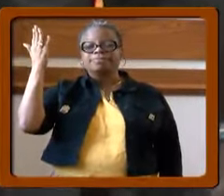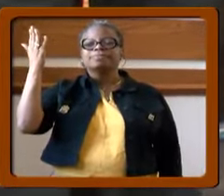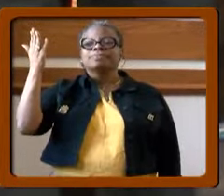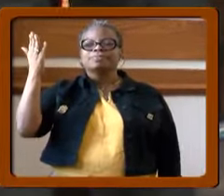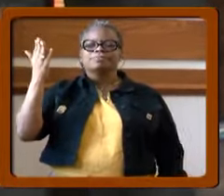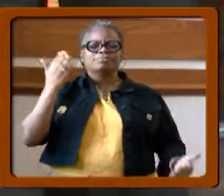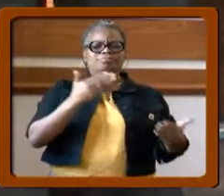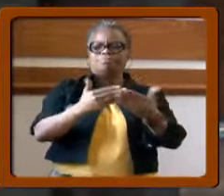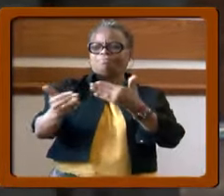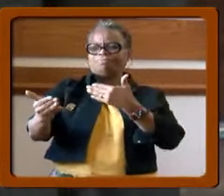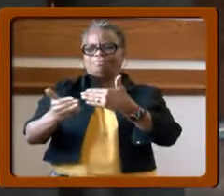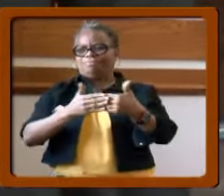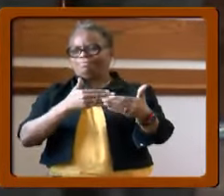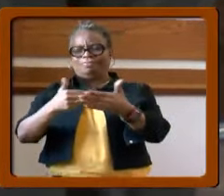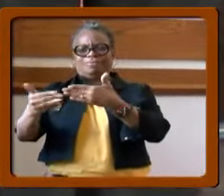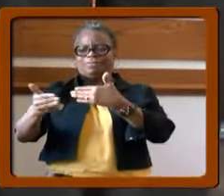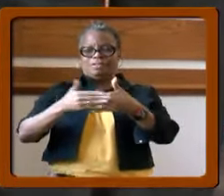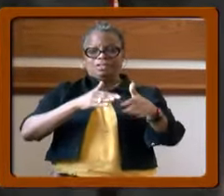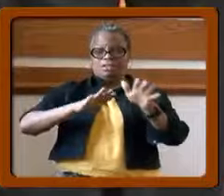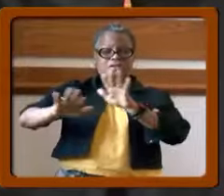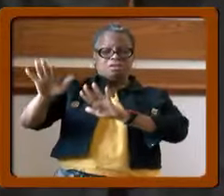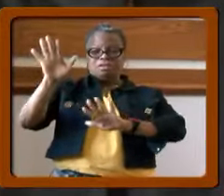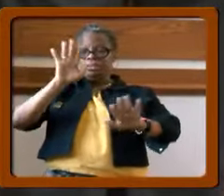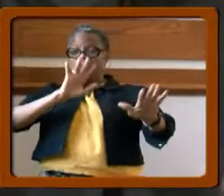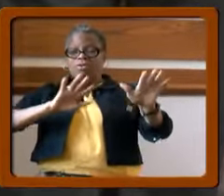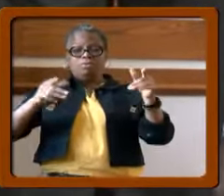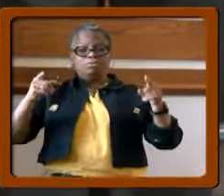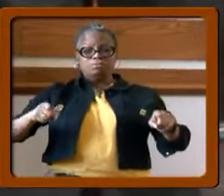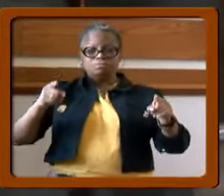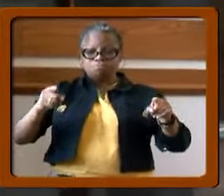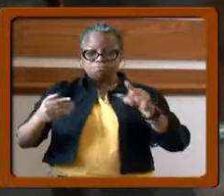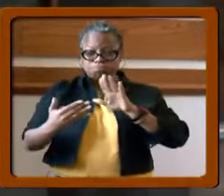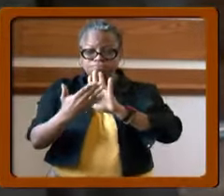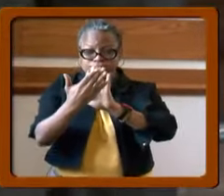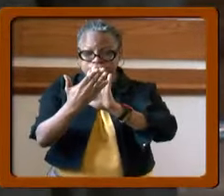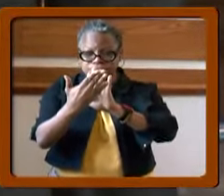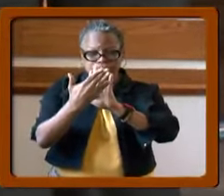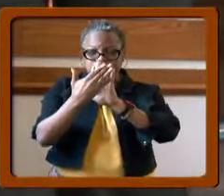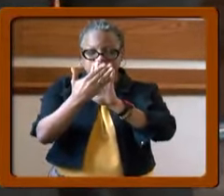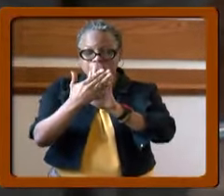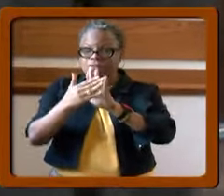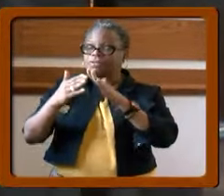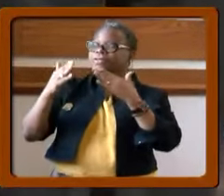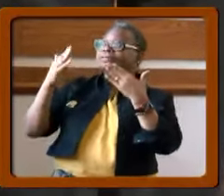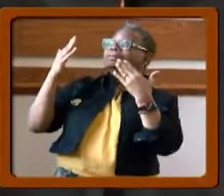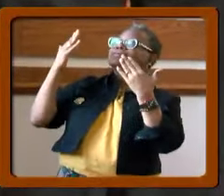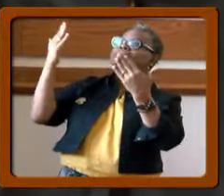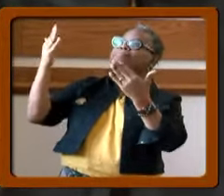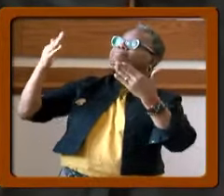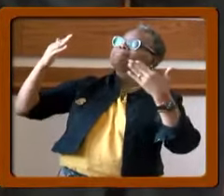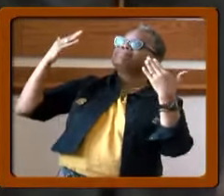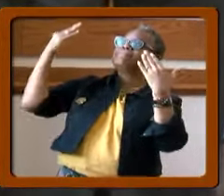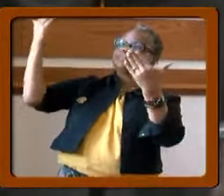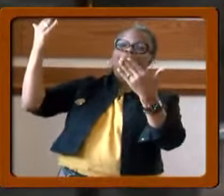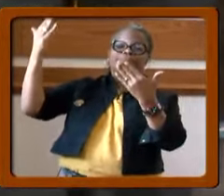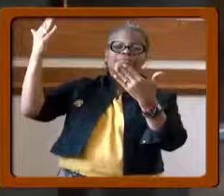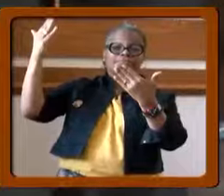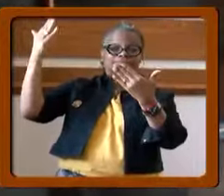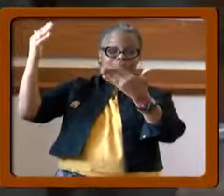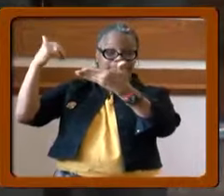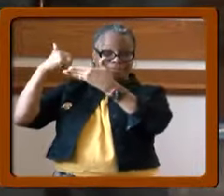When our backs were against the wall and it looked as if it was over,